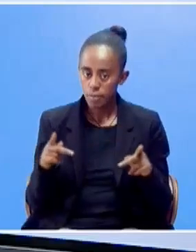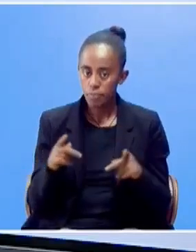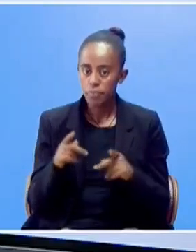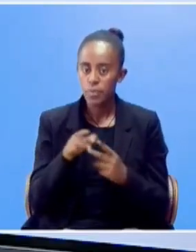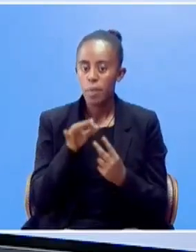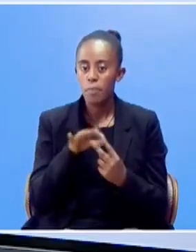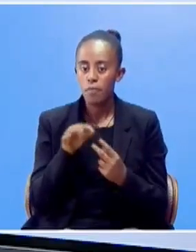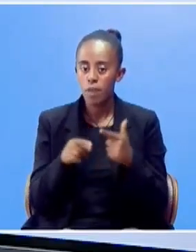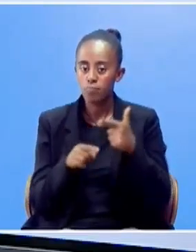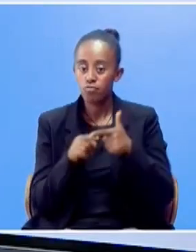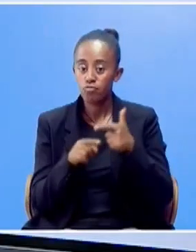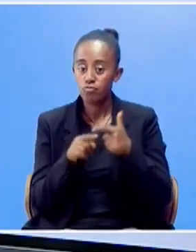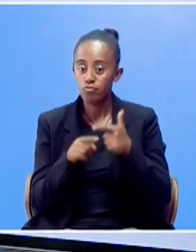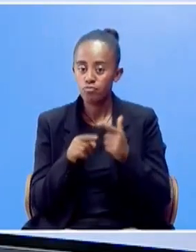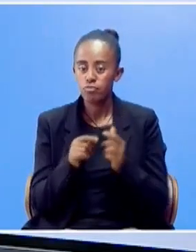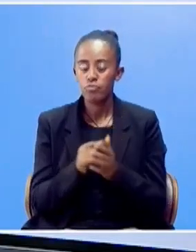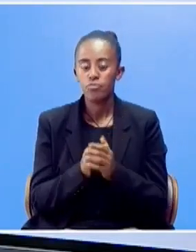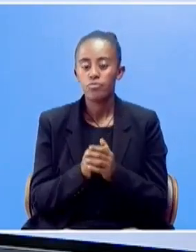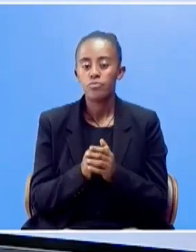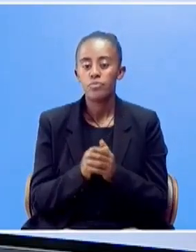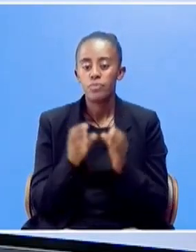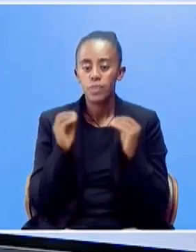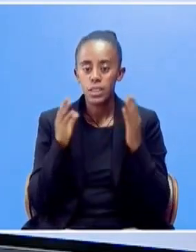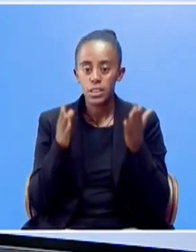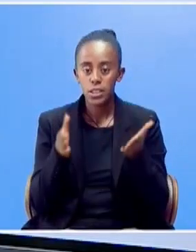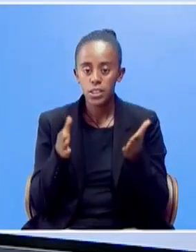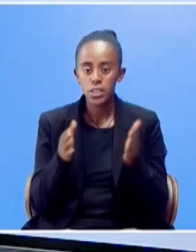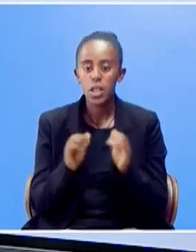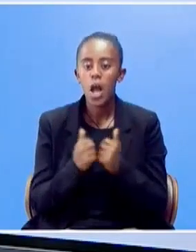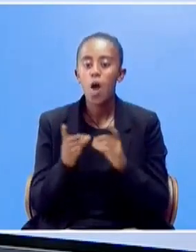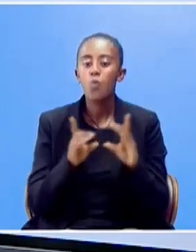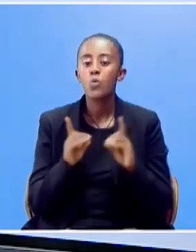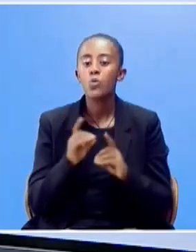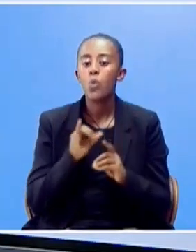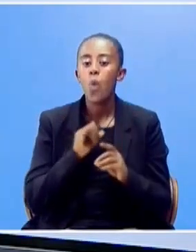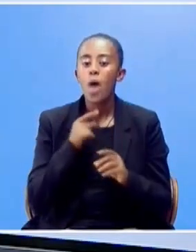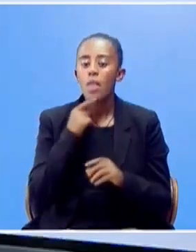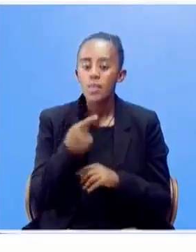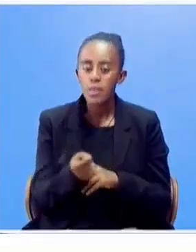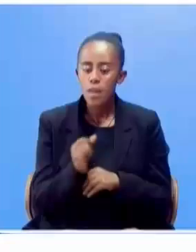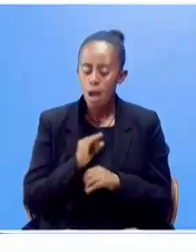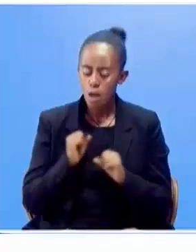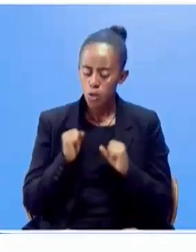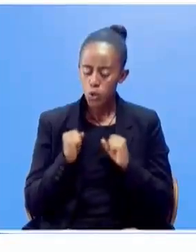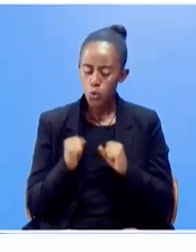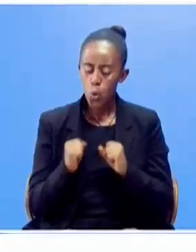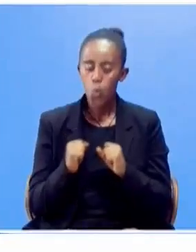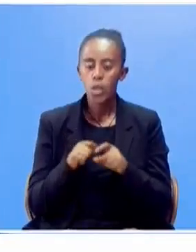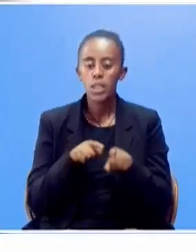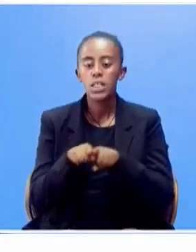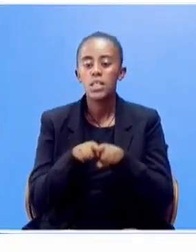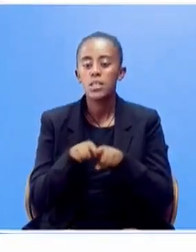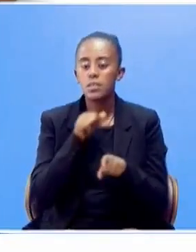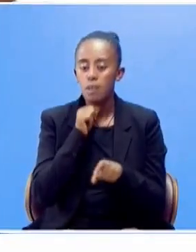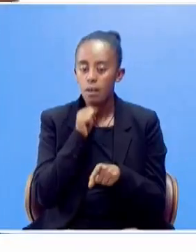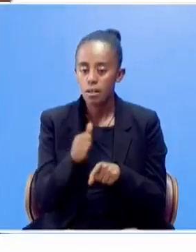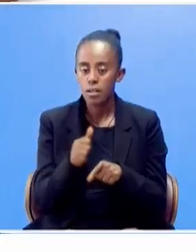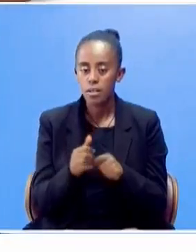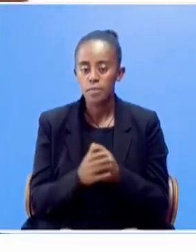this one. Look, teacher, how do I say? Yeah, I strongly disagree.